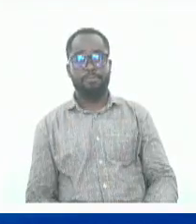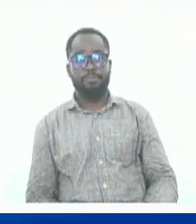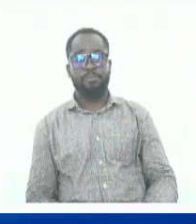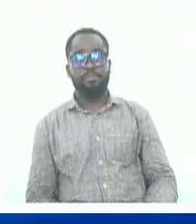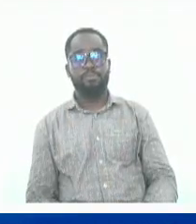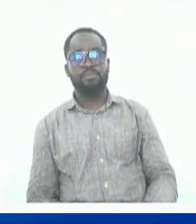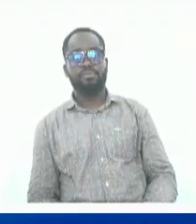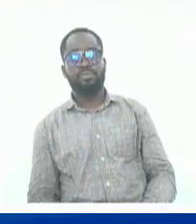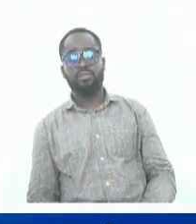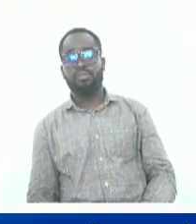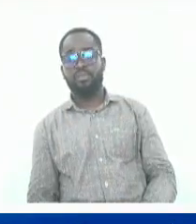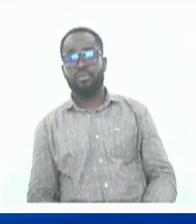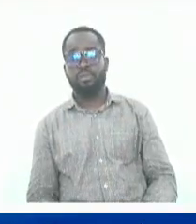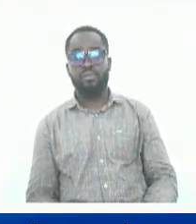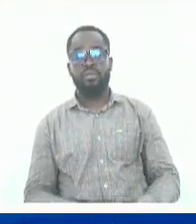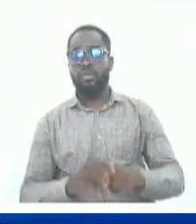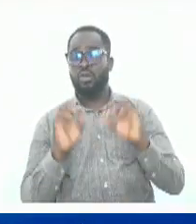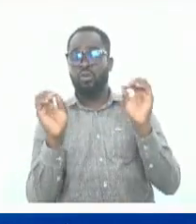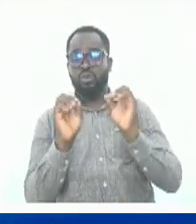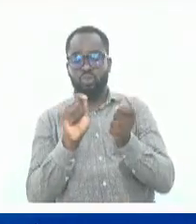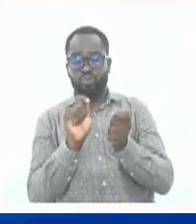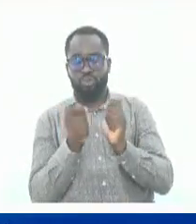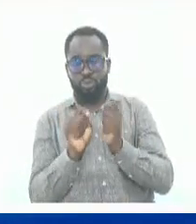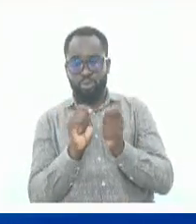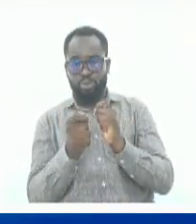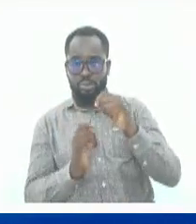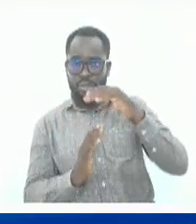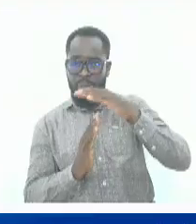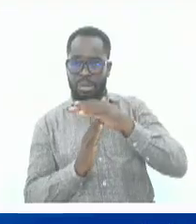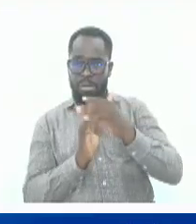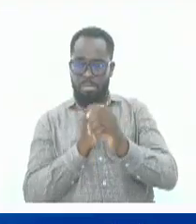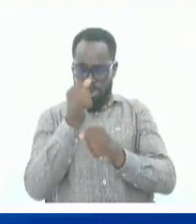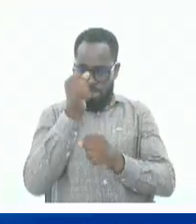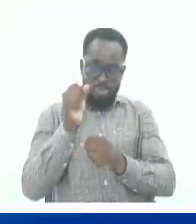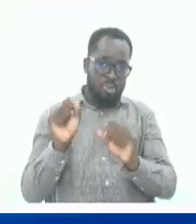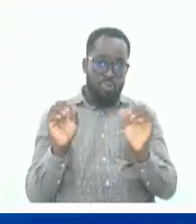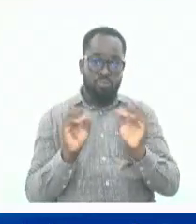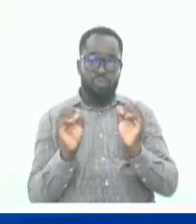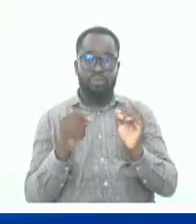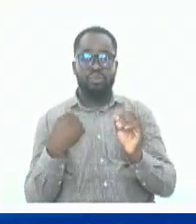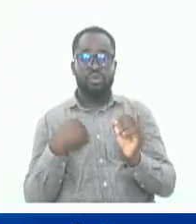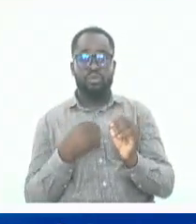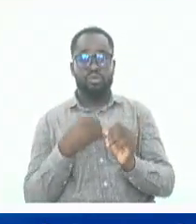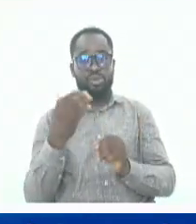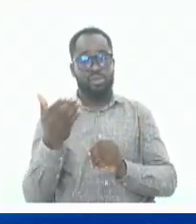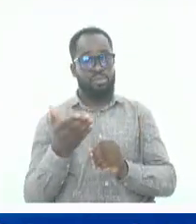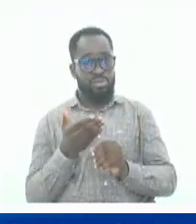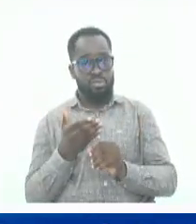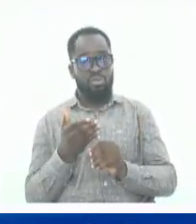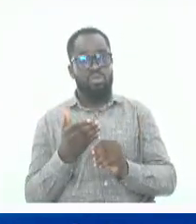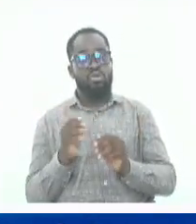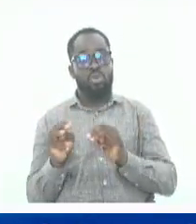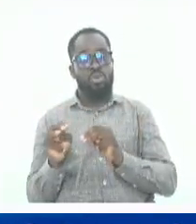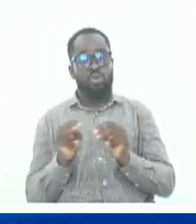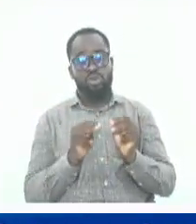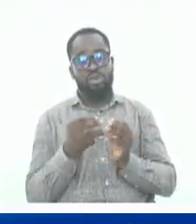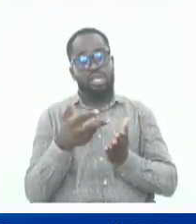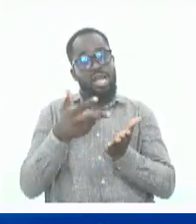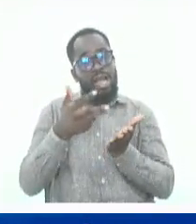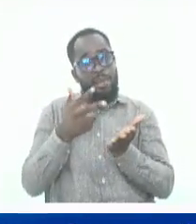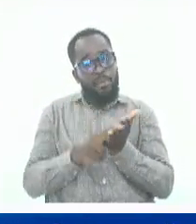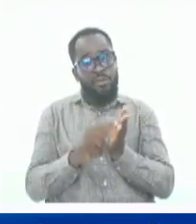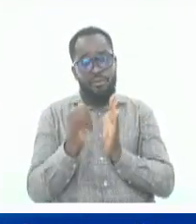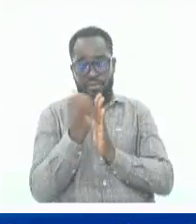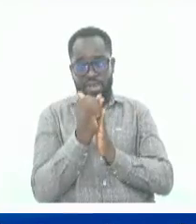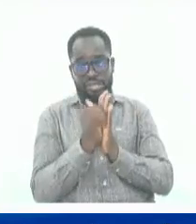So if there are no comments, amendments, or objections, shall we entertain a motion at this time to approve the agenda?